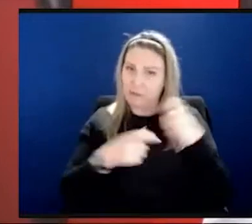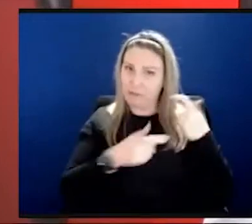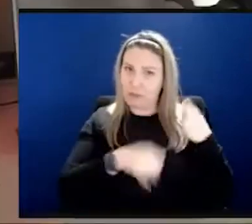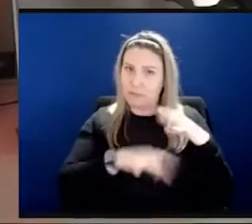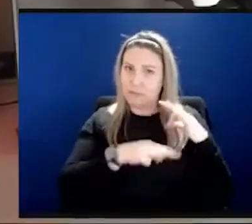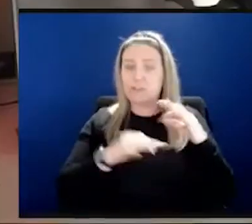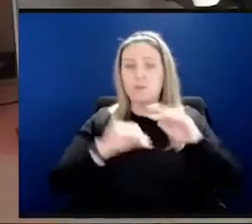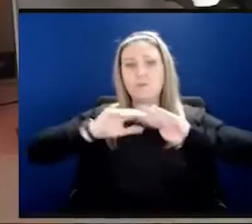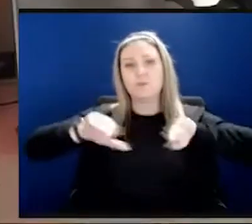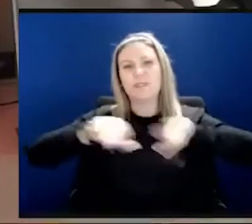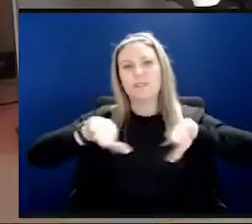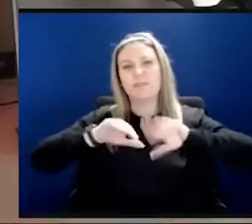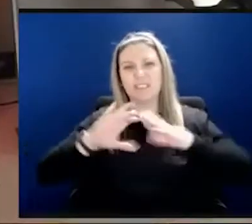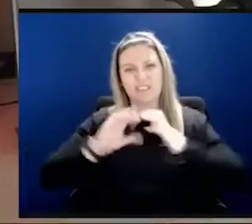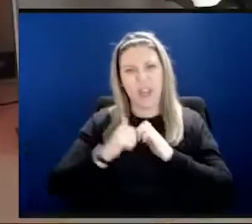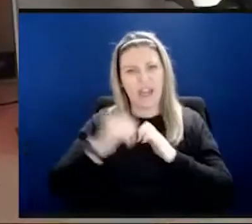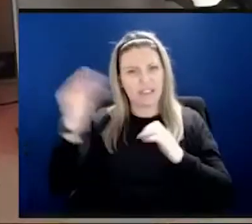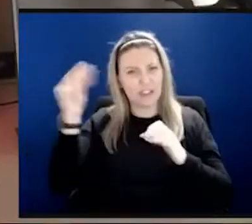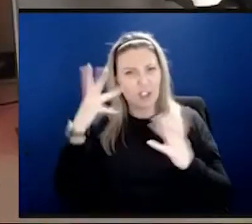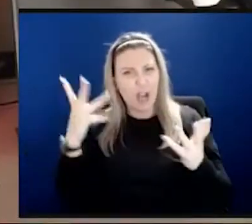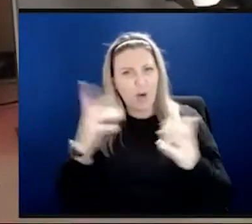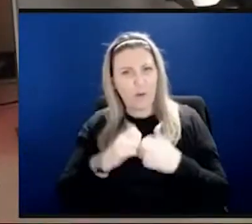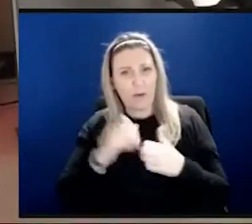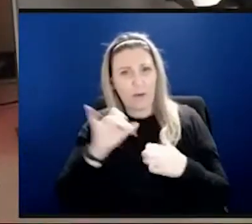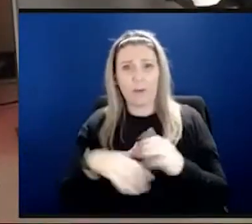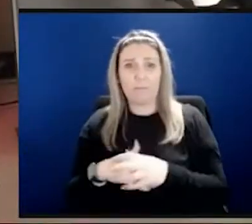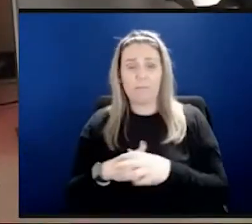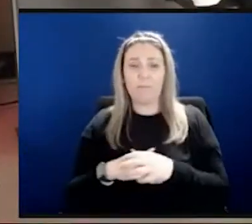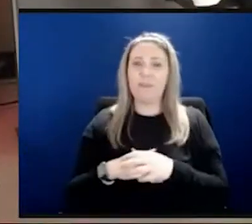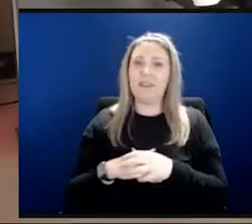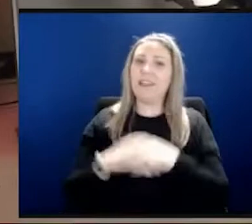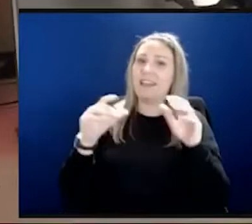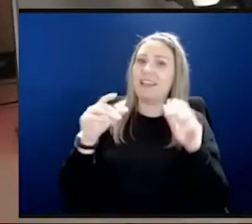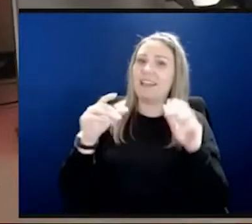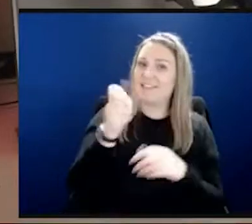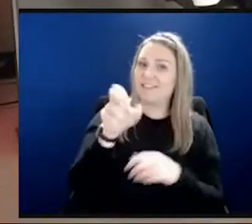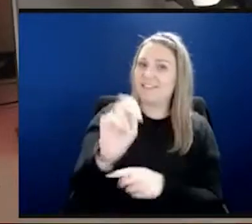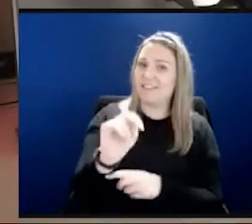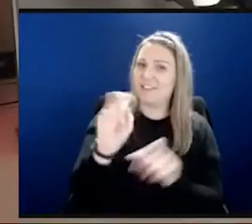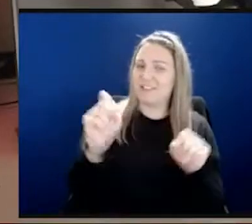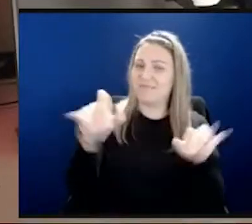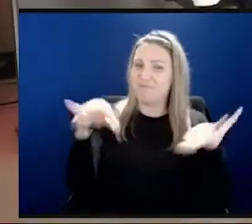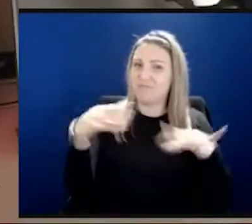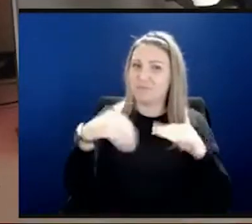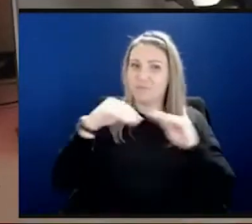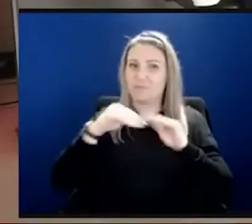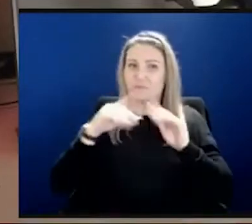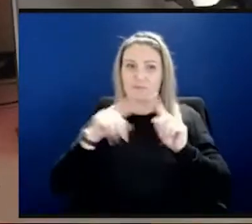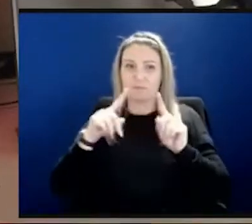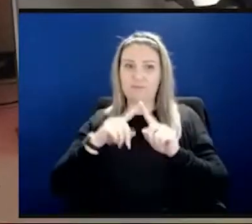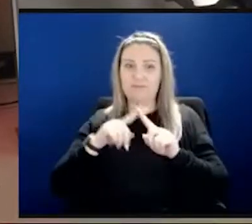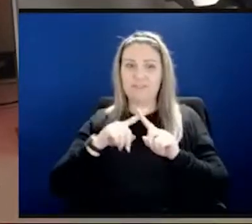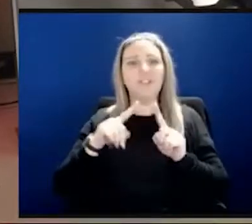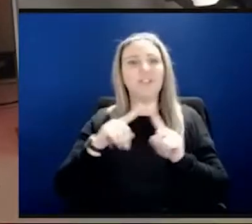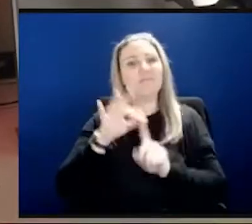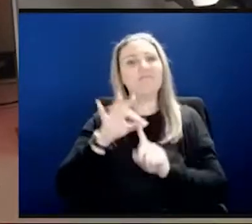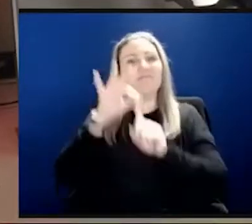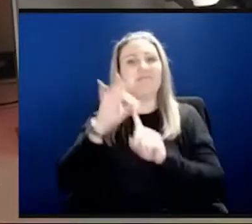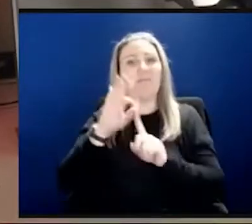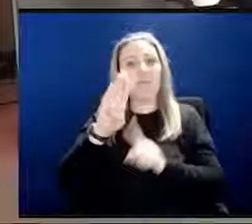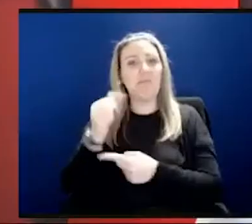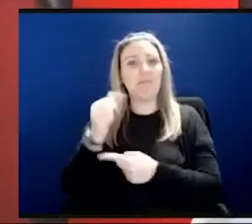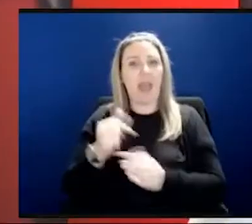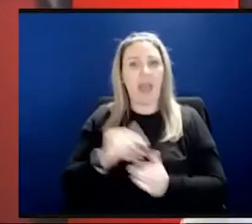you shower with it? One thing. Gary can probably tell you more about it, but essentially there's a special bag that your stuff goes in to keep it